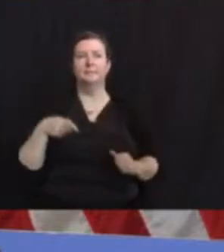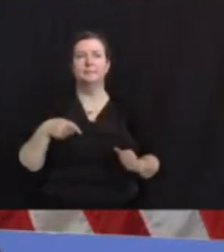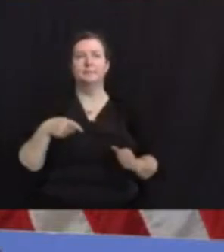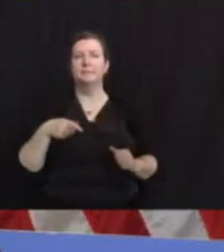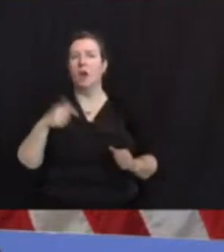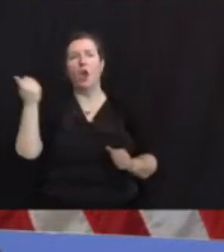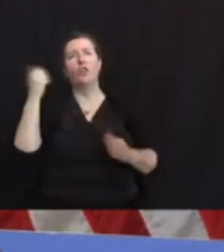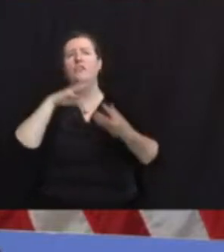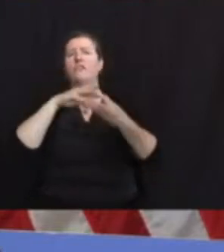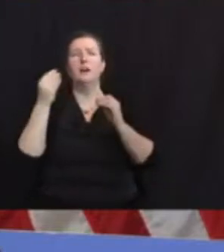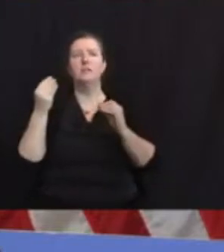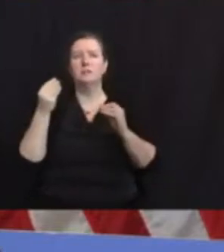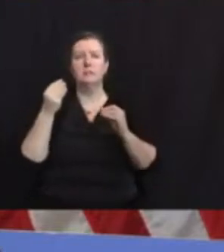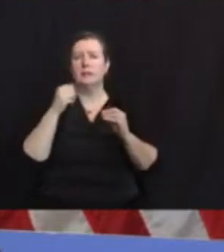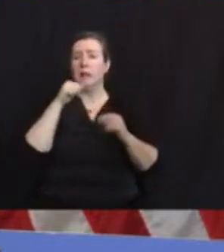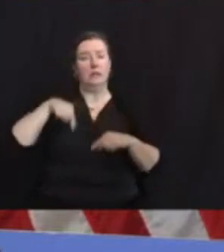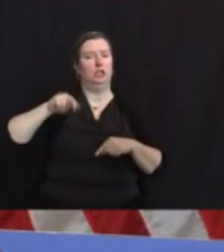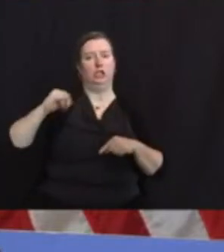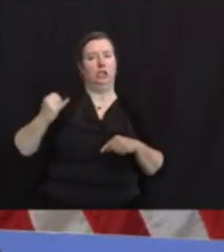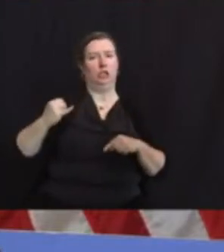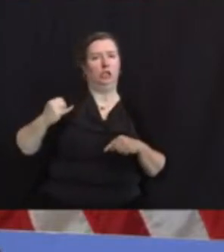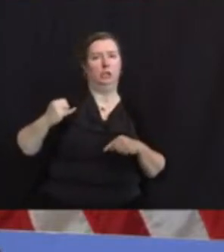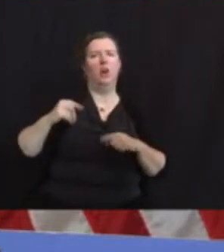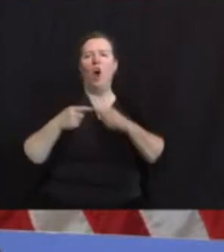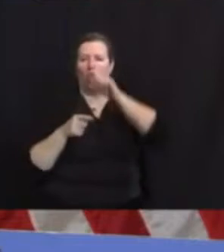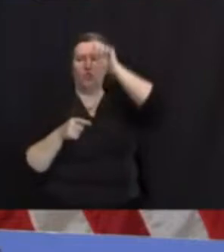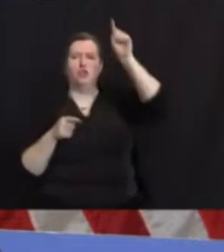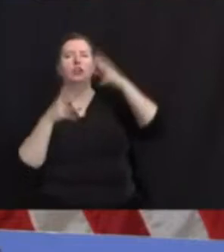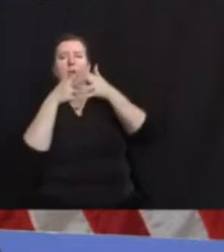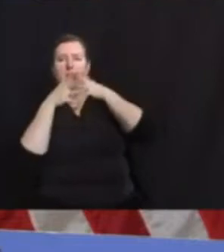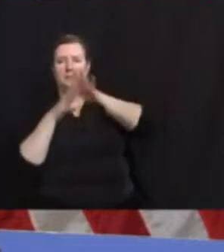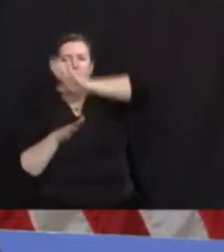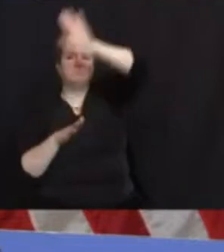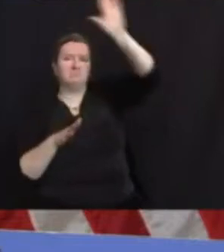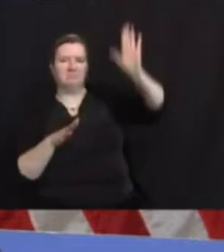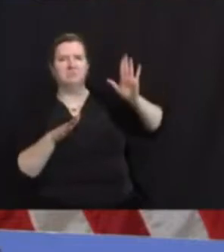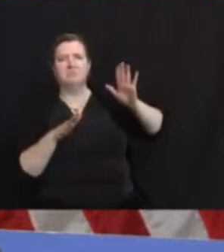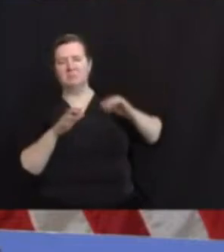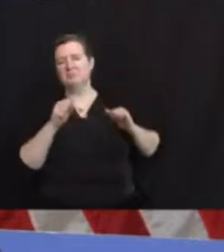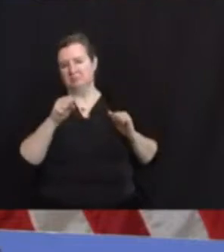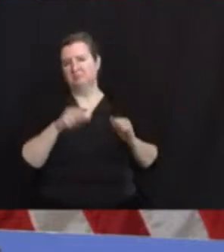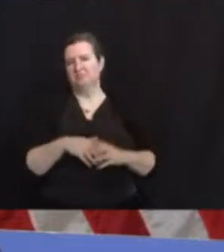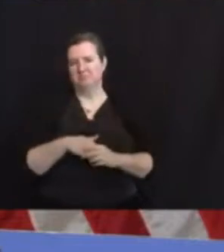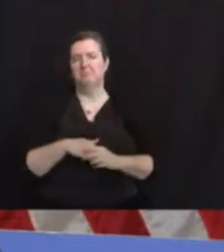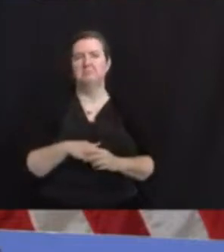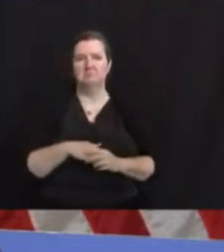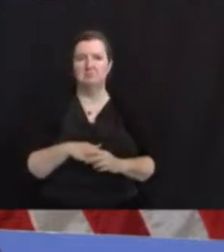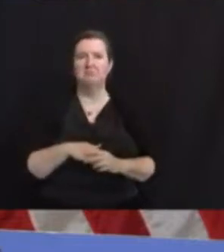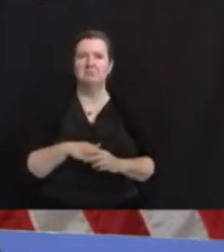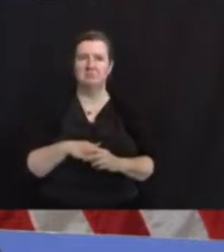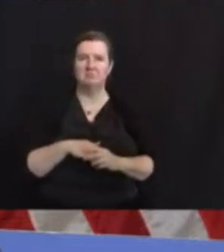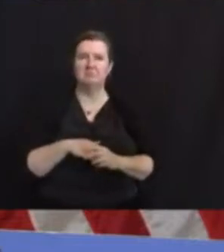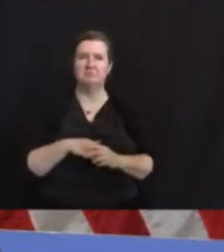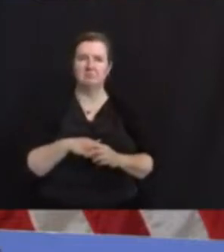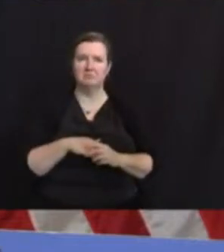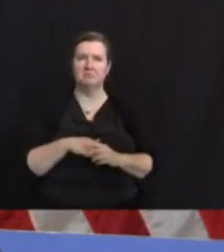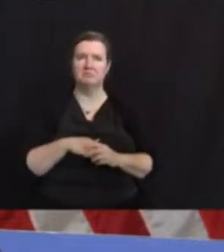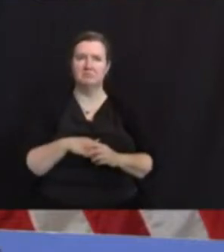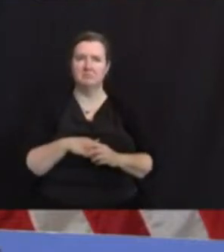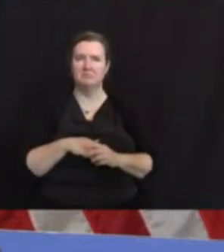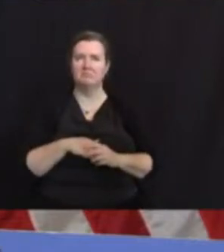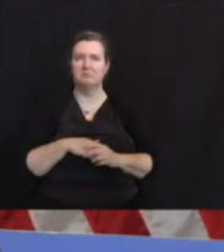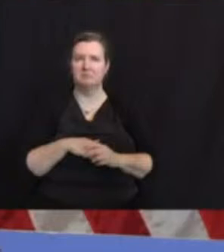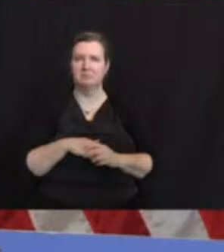are now reports from 5 vaccines in phase 3 trials that in the U.S. and the Western world that have looked at